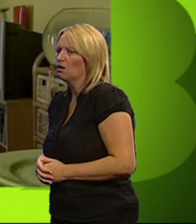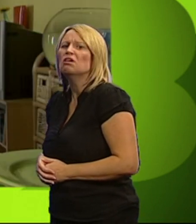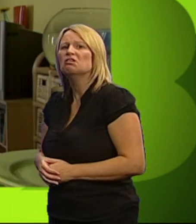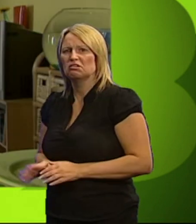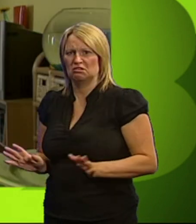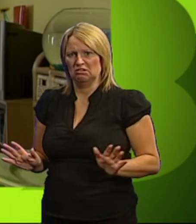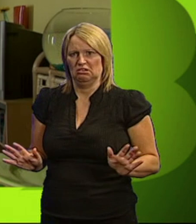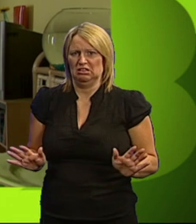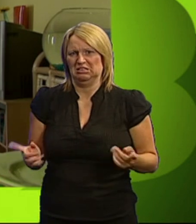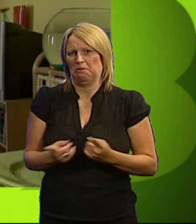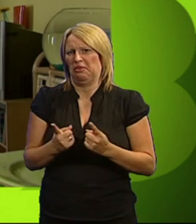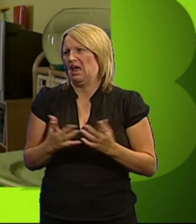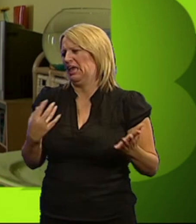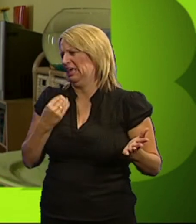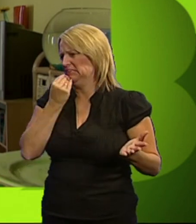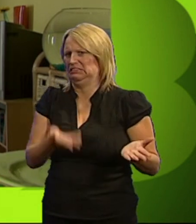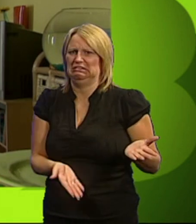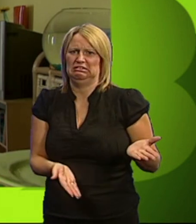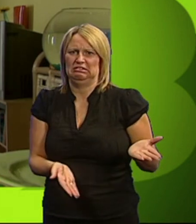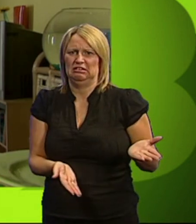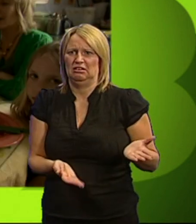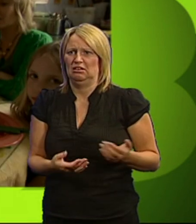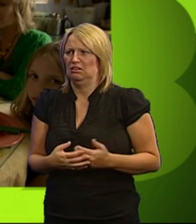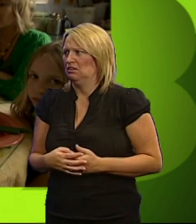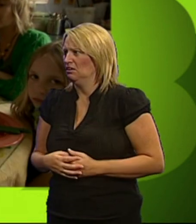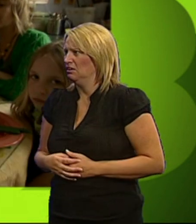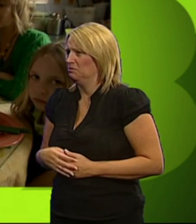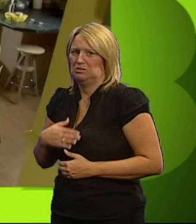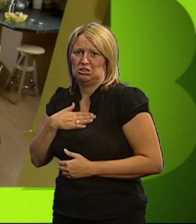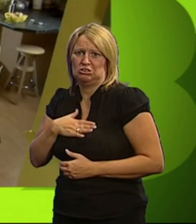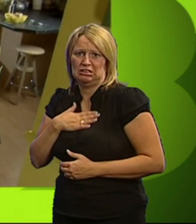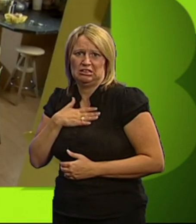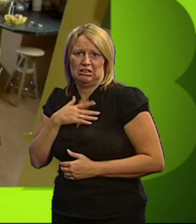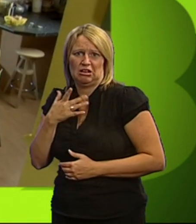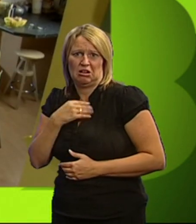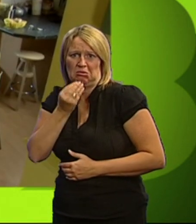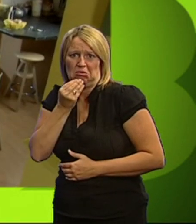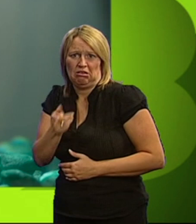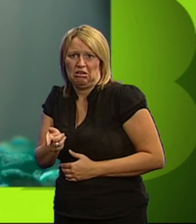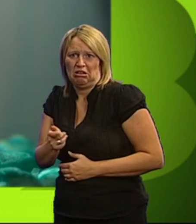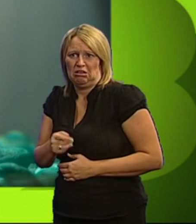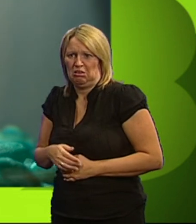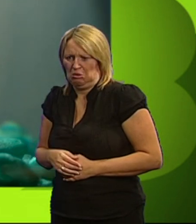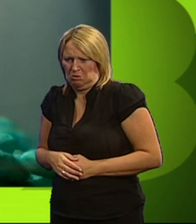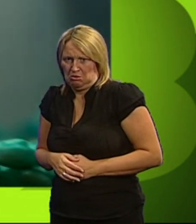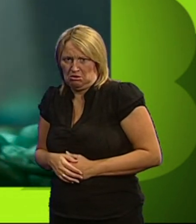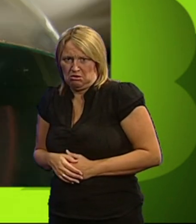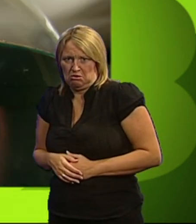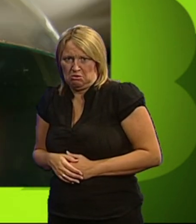There must be something in this house I can eat. Sorry you didn't like the carbonara. Ah.